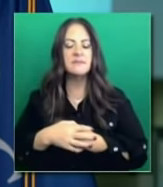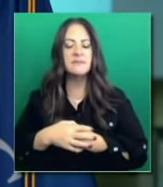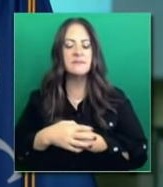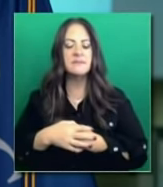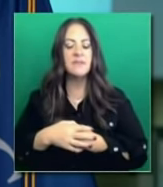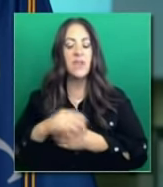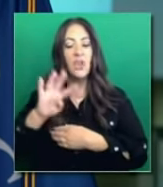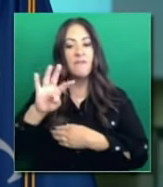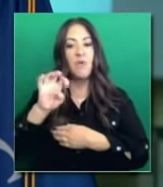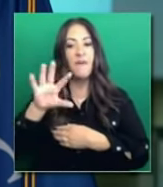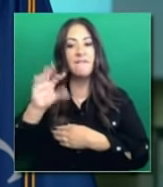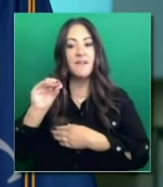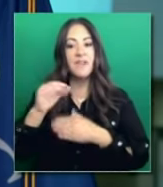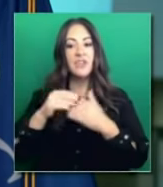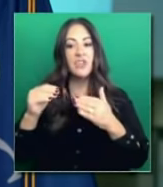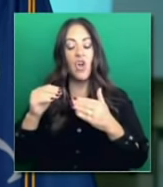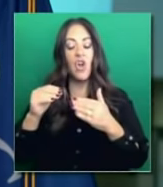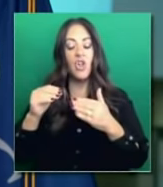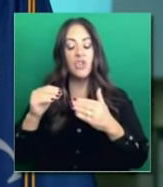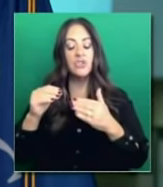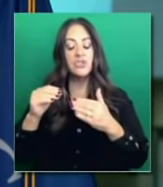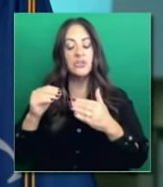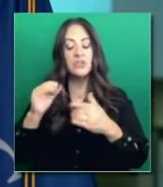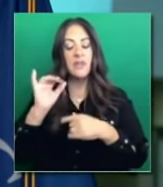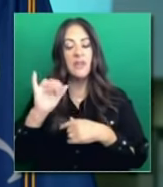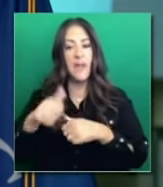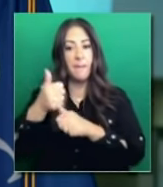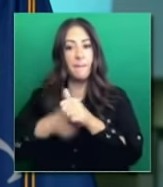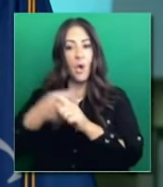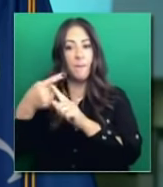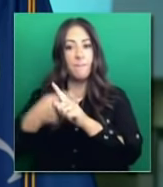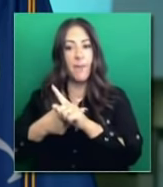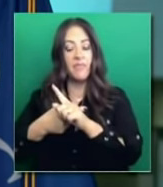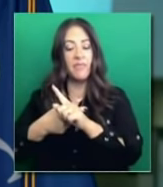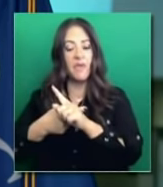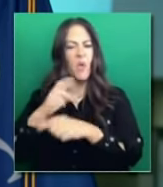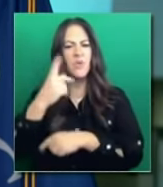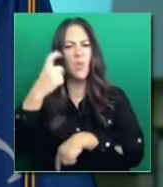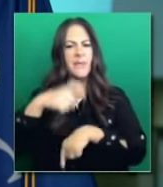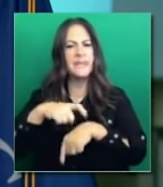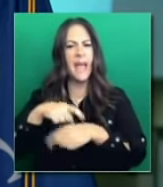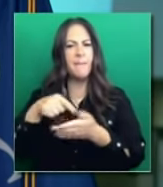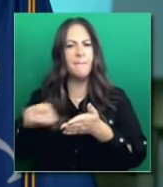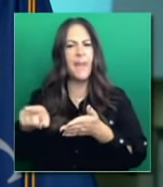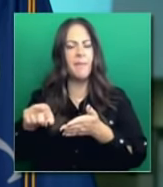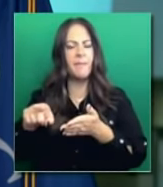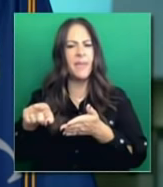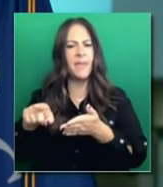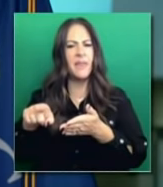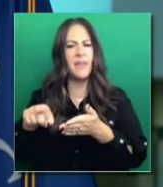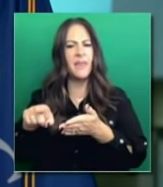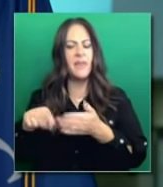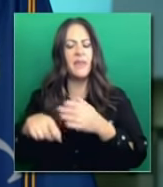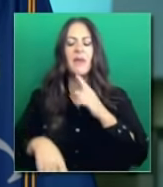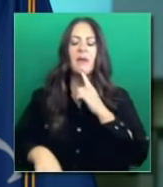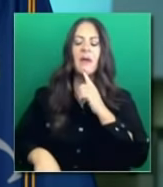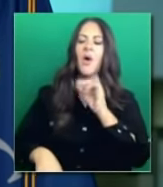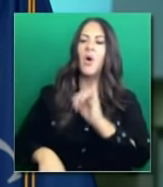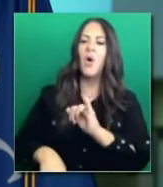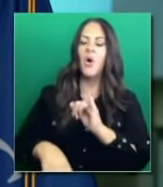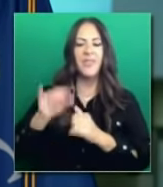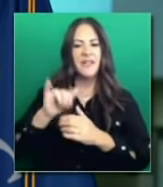$450 baseline that you mentioned, is that per month, or is that a one-time payment? Yeah, it'd be a one-time Prop 98 payment,